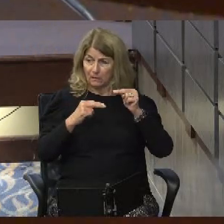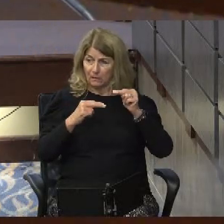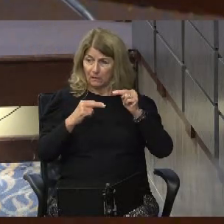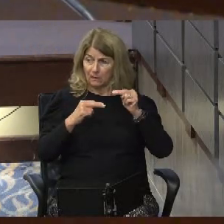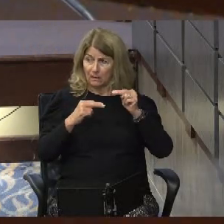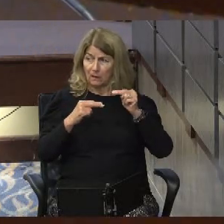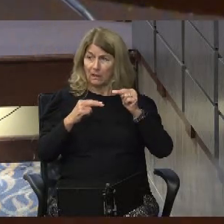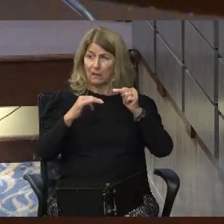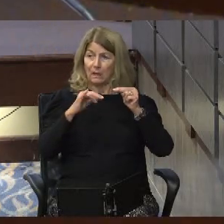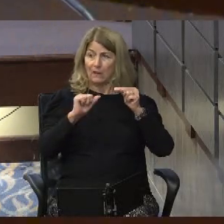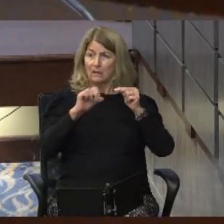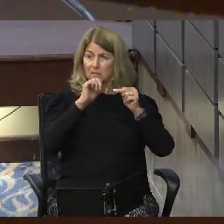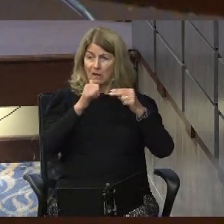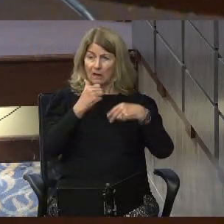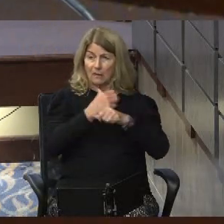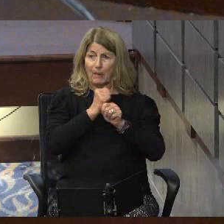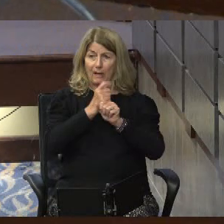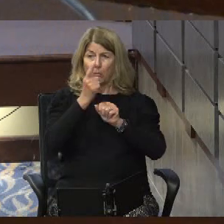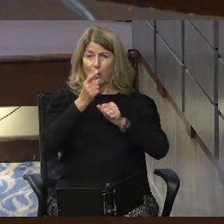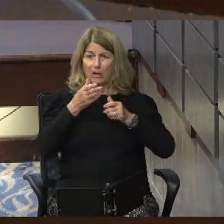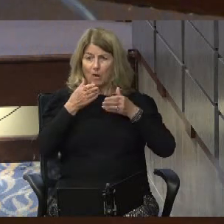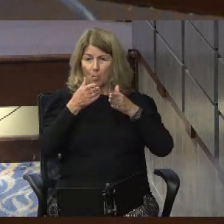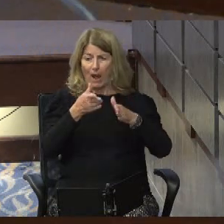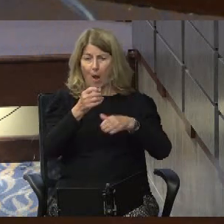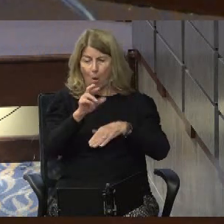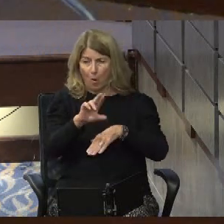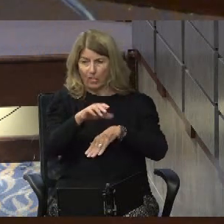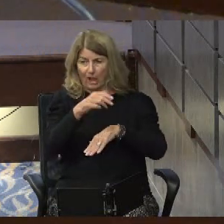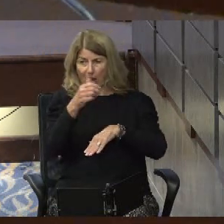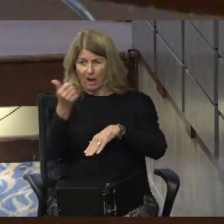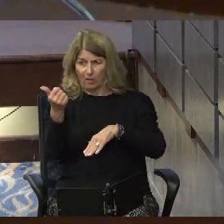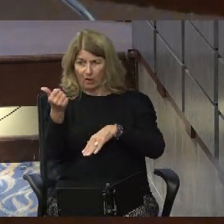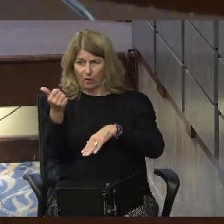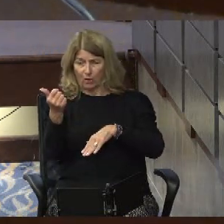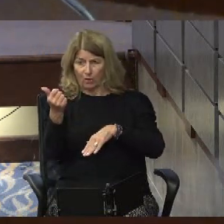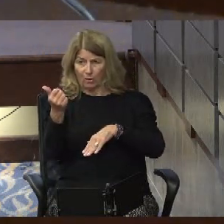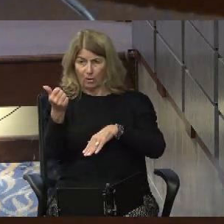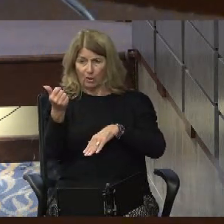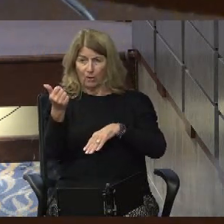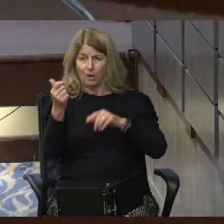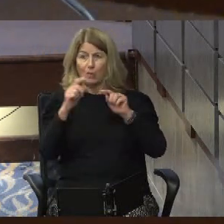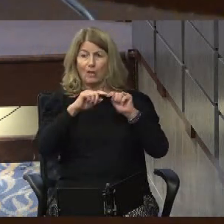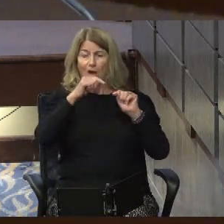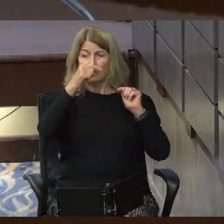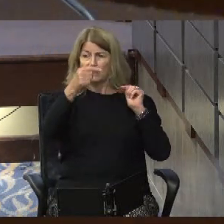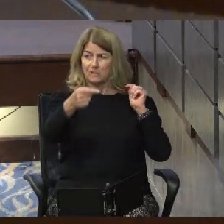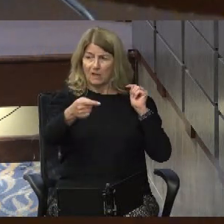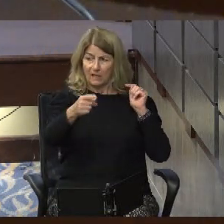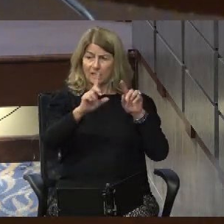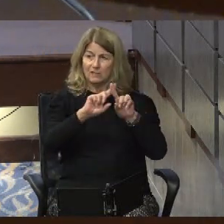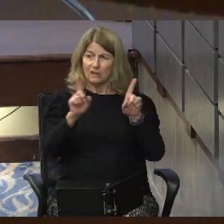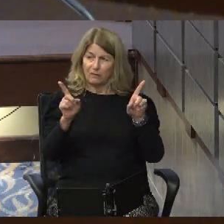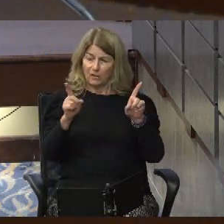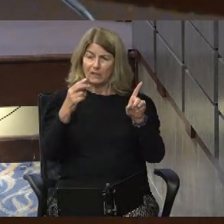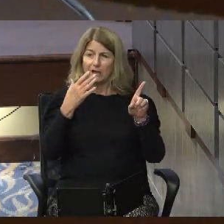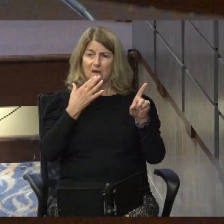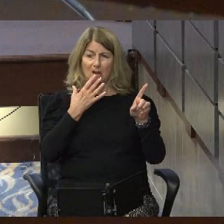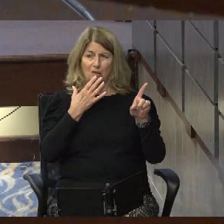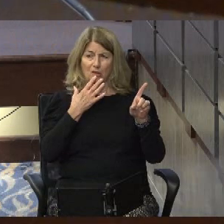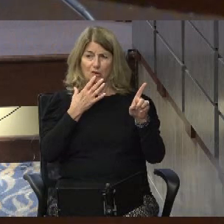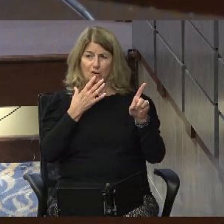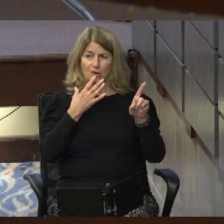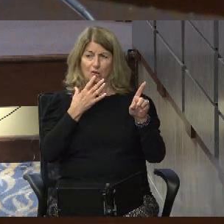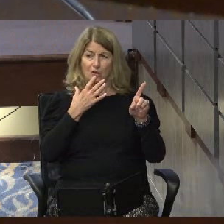made one way or the other? In other words, I'm looking at the red brick Baylor side, the other side was a different color. Yeah,